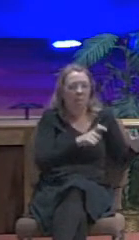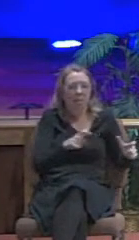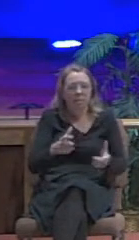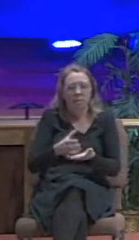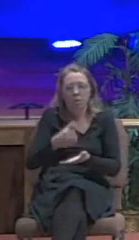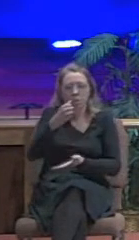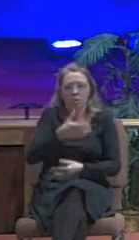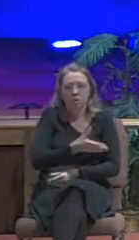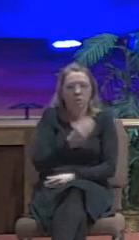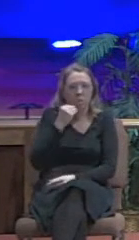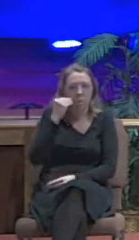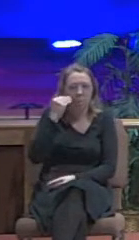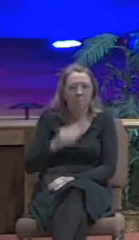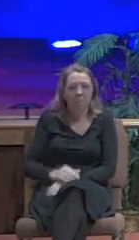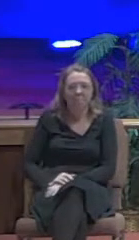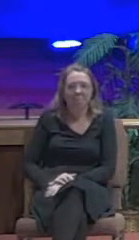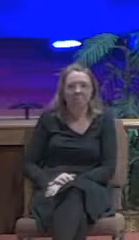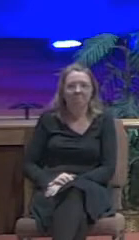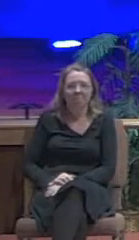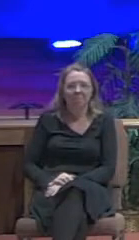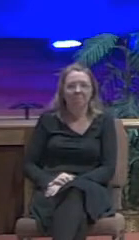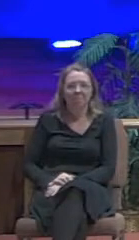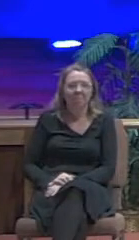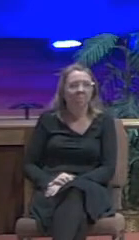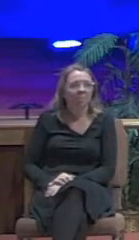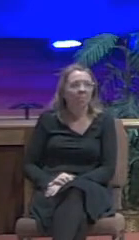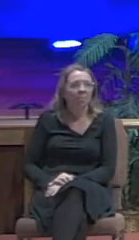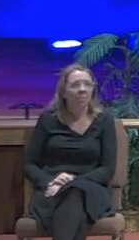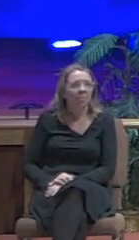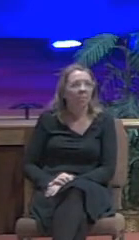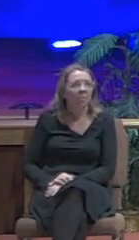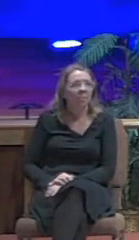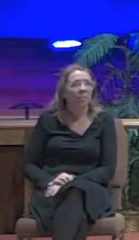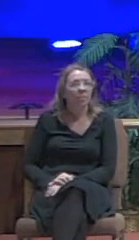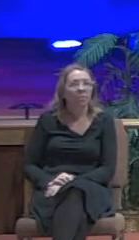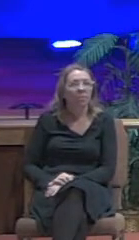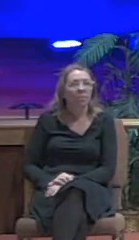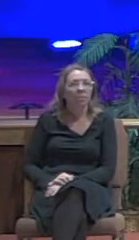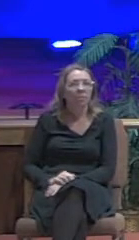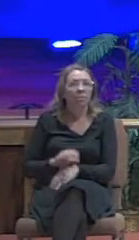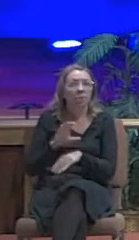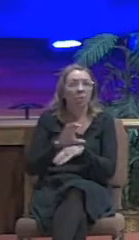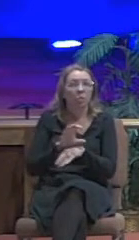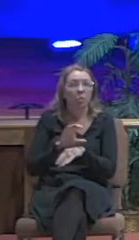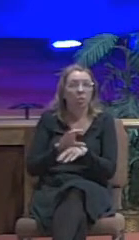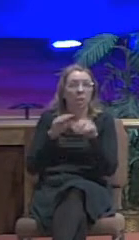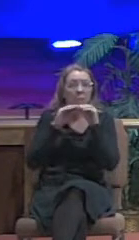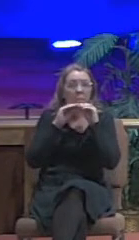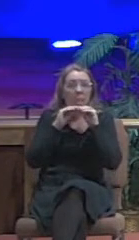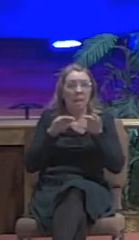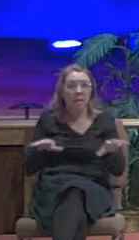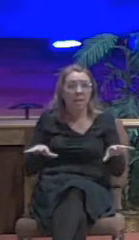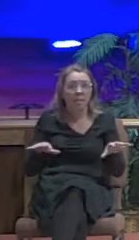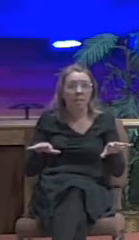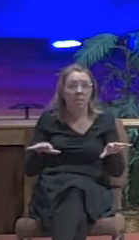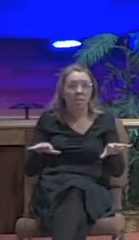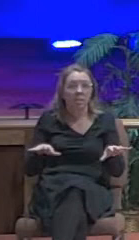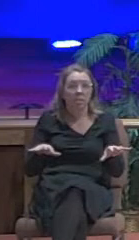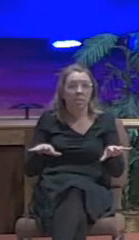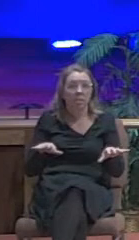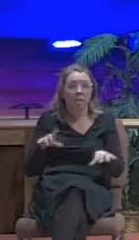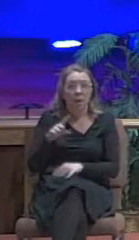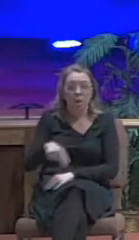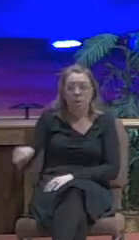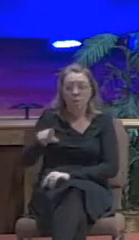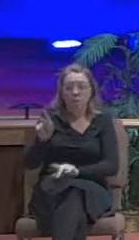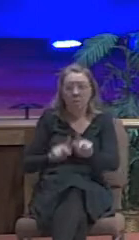So church, bless are those who live simple, but theirs is the